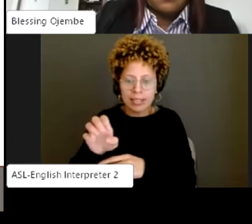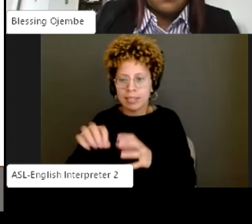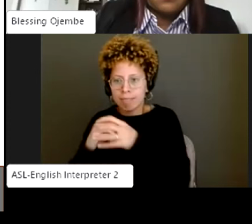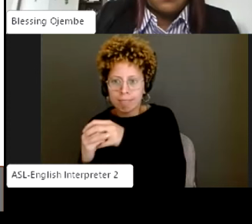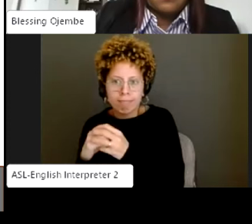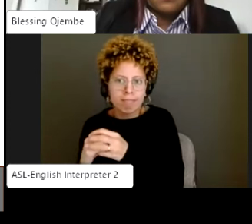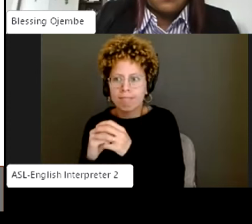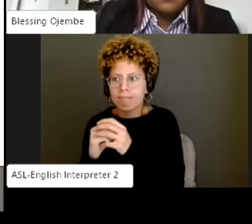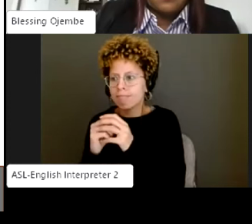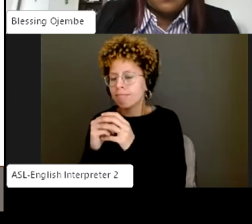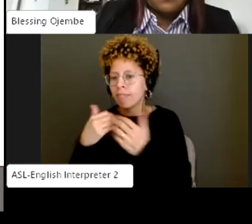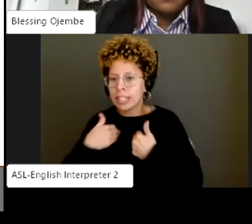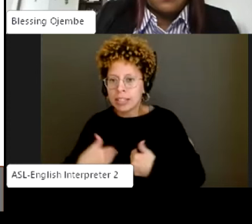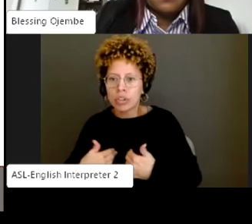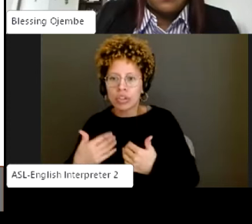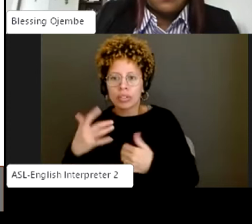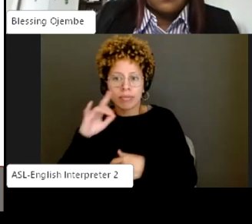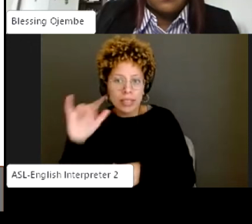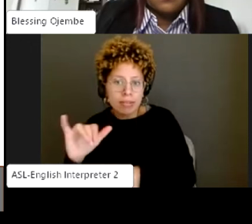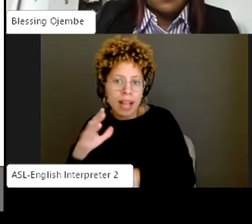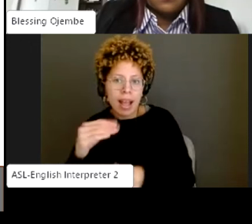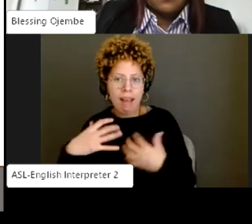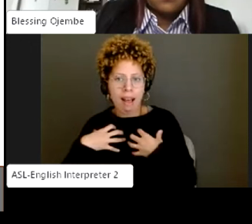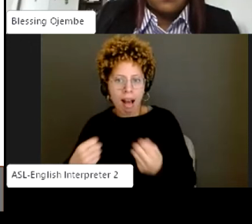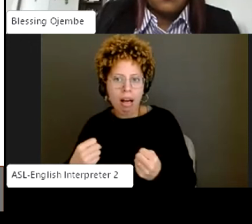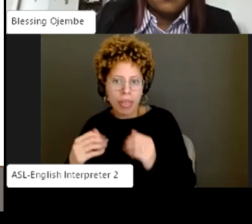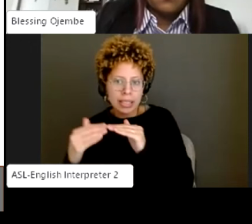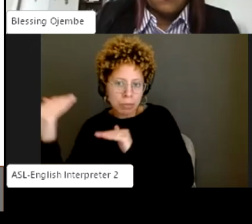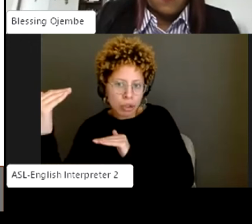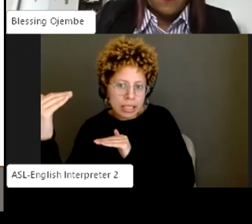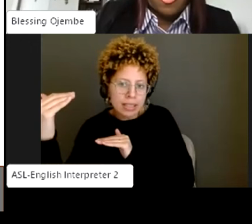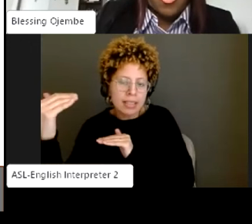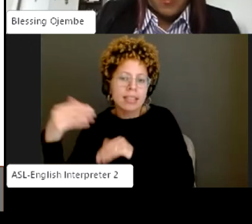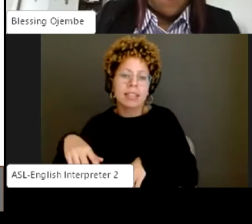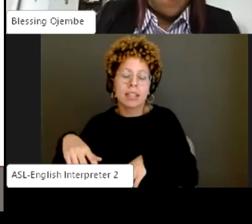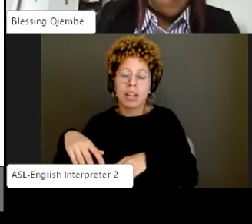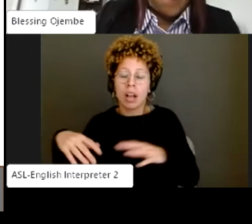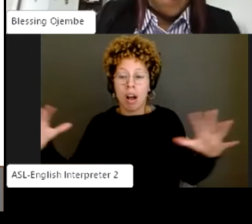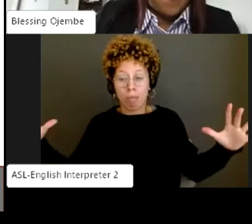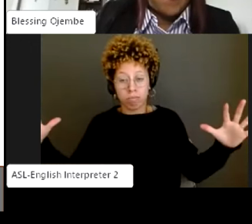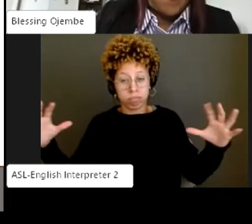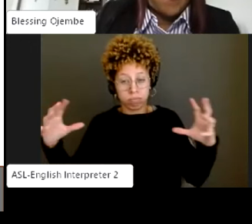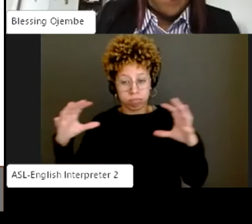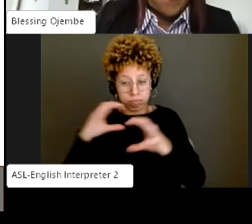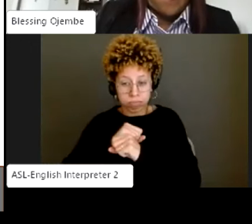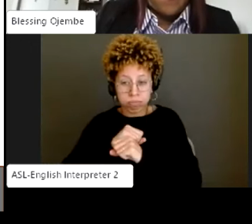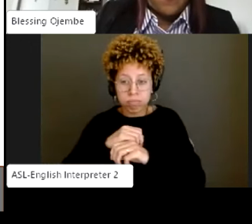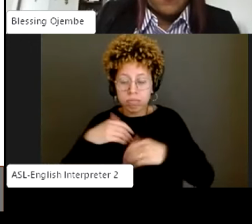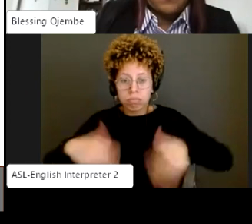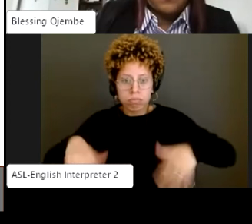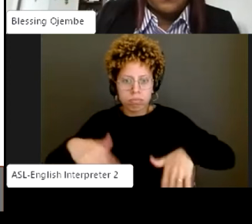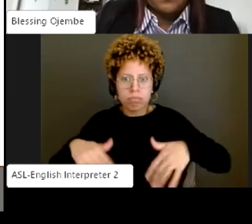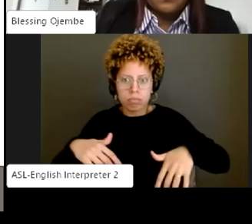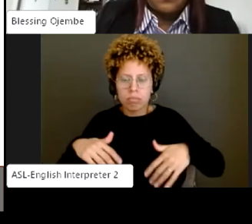as physical condition and health disparities. So because they have all these compounding issues, this can exacerbate